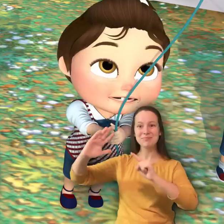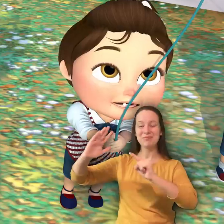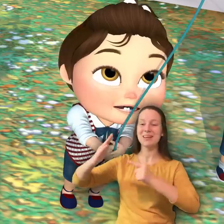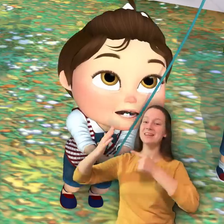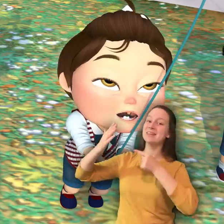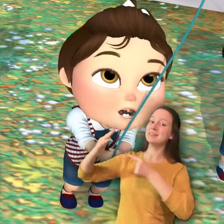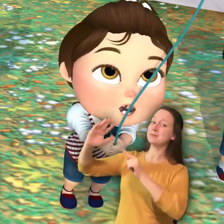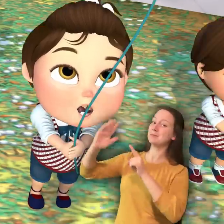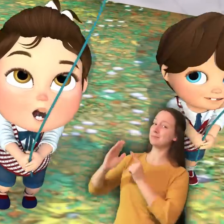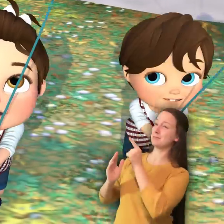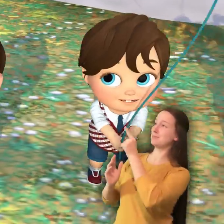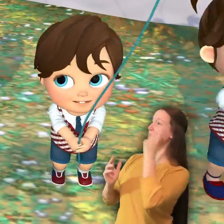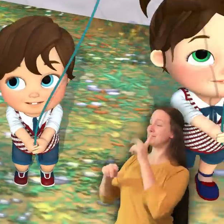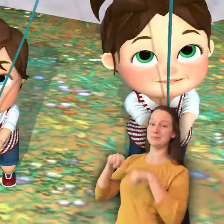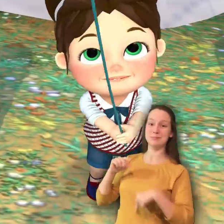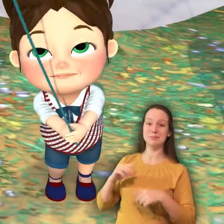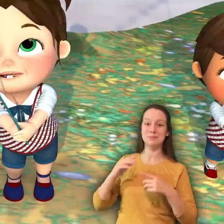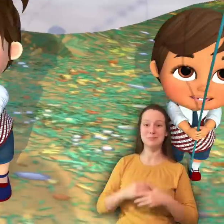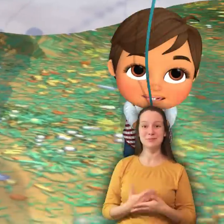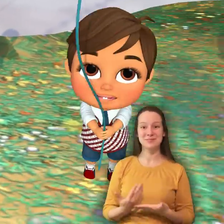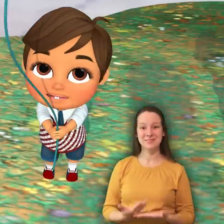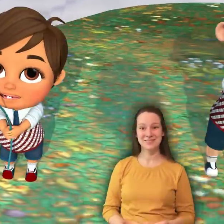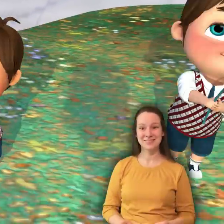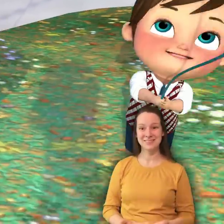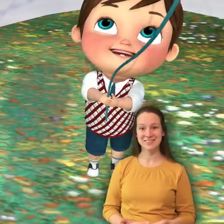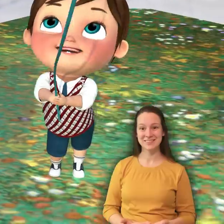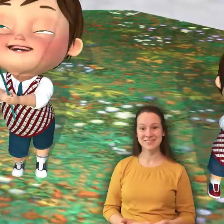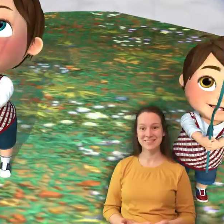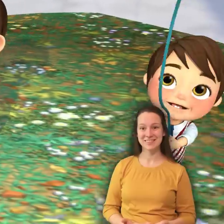with the kite flying out of sight